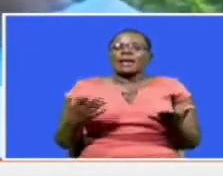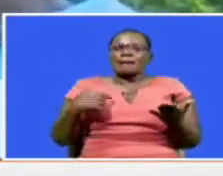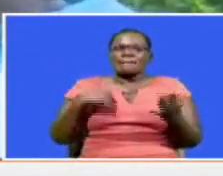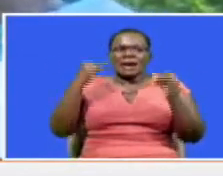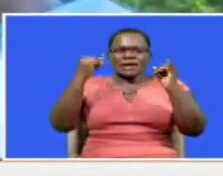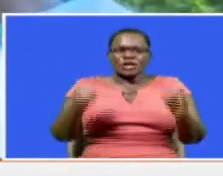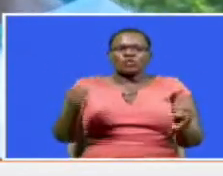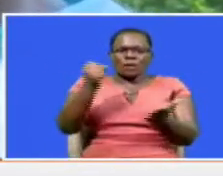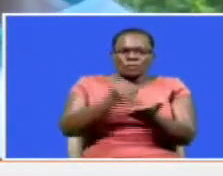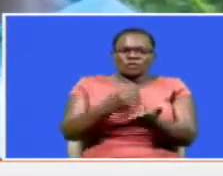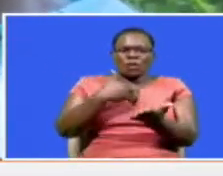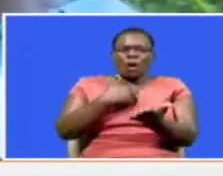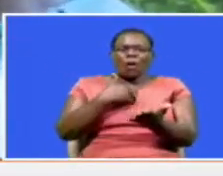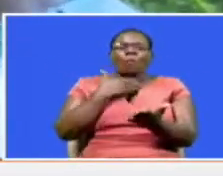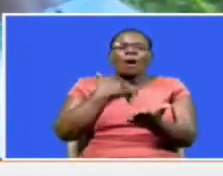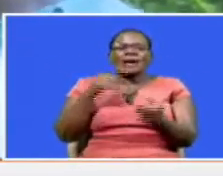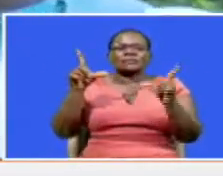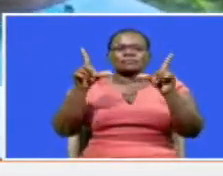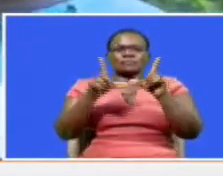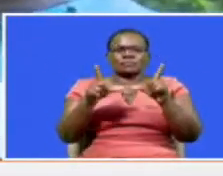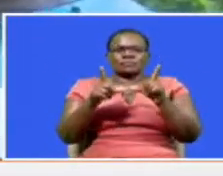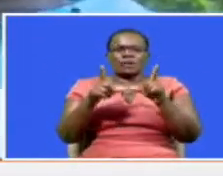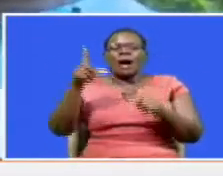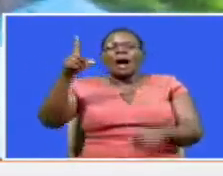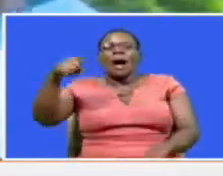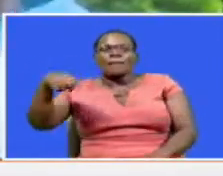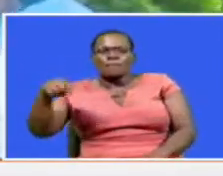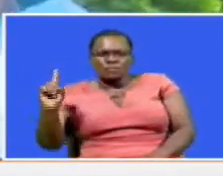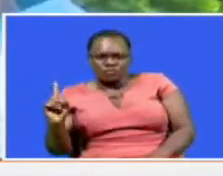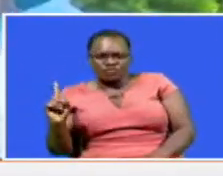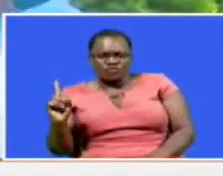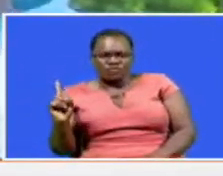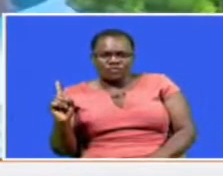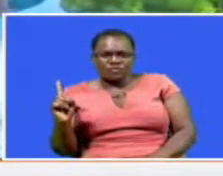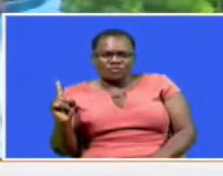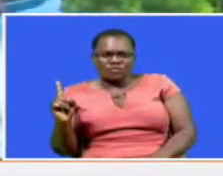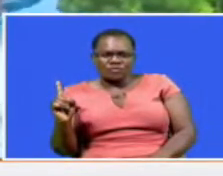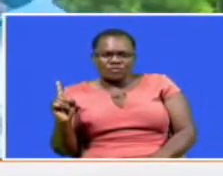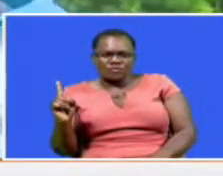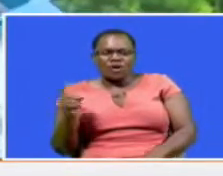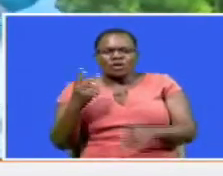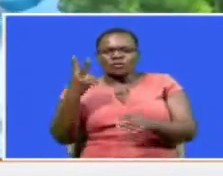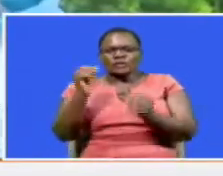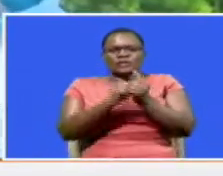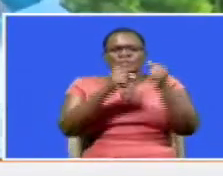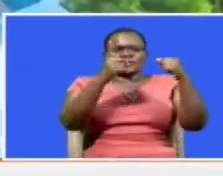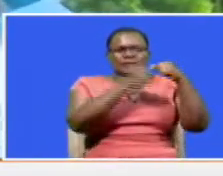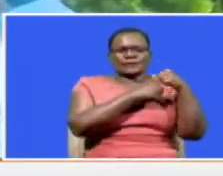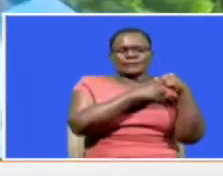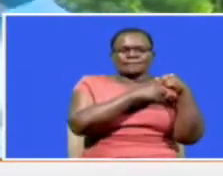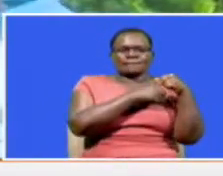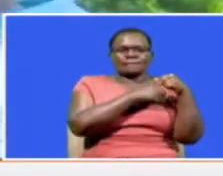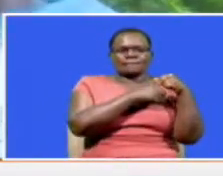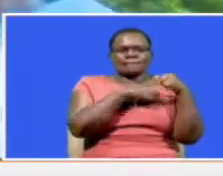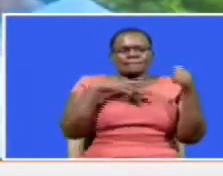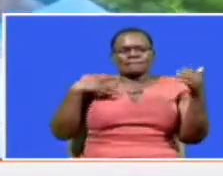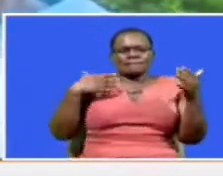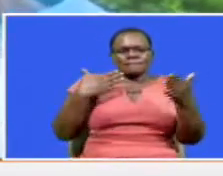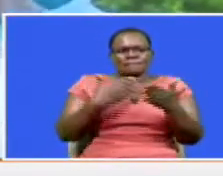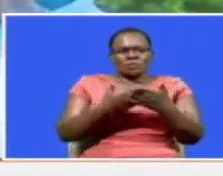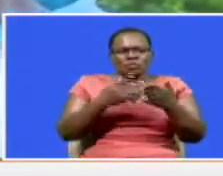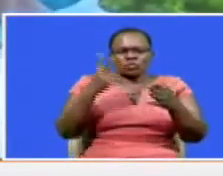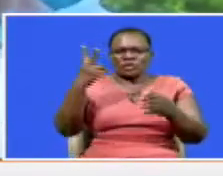appointment, walikuwa nataka hii discharge certificate, ndio wa approve hii new appointment. So from 2016, mpaka wakati